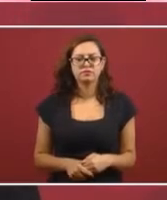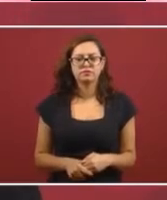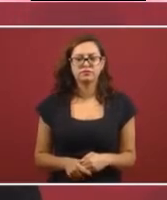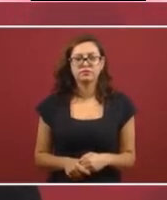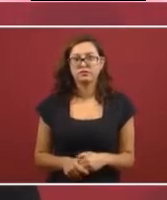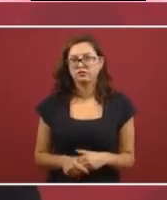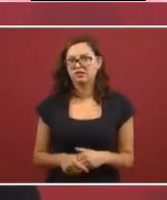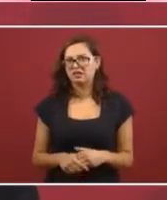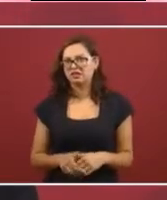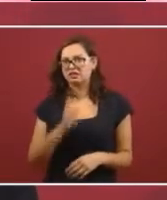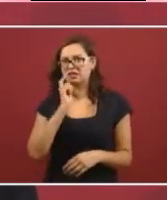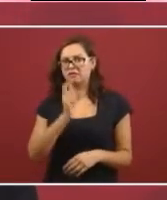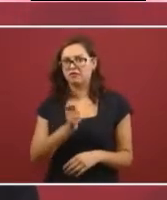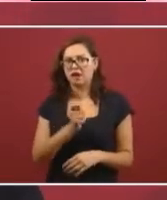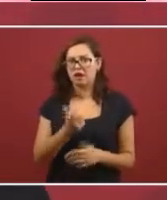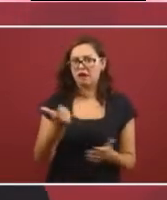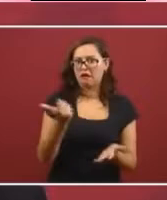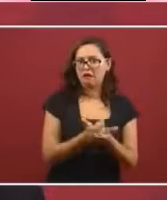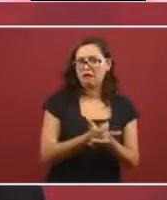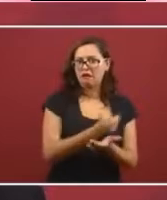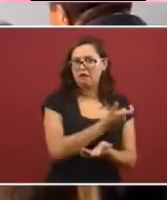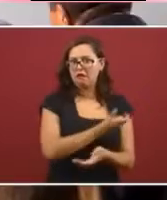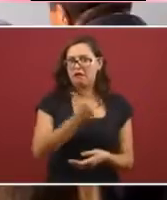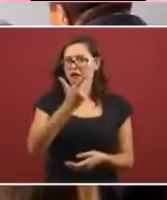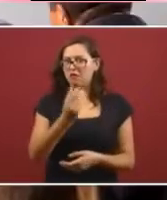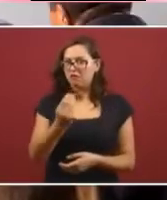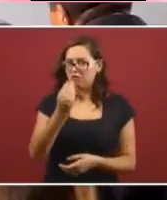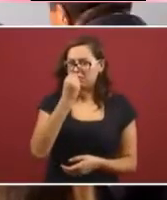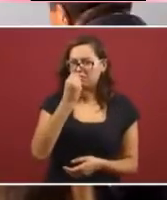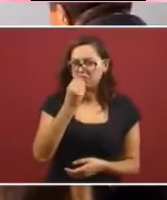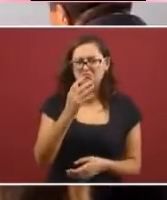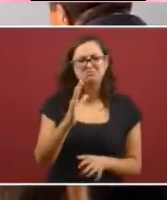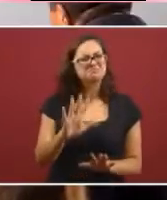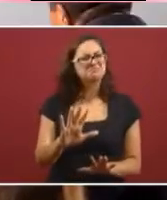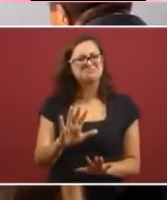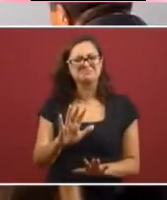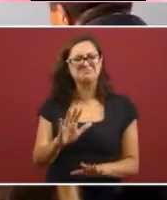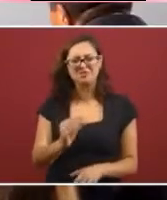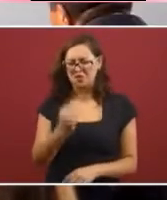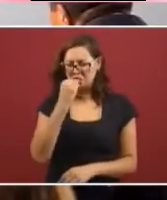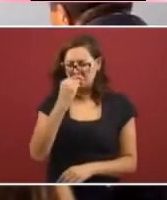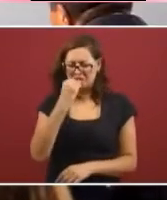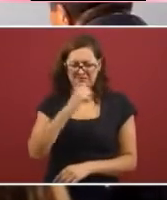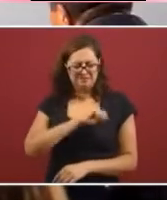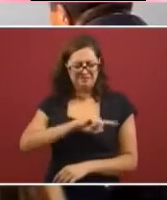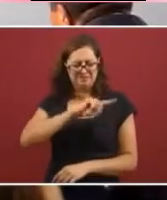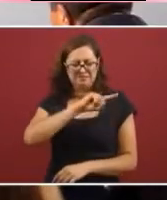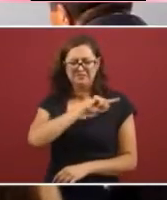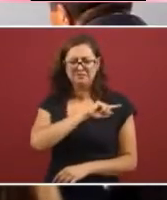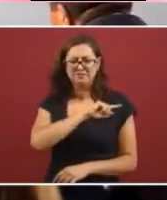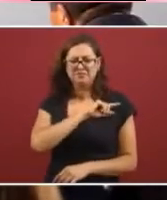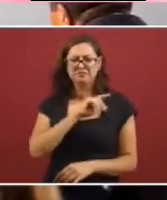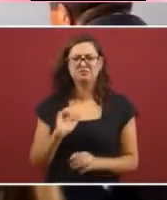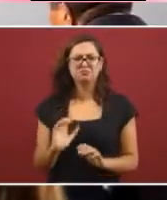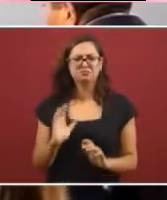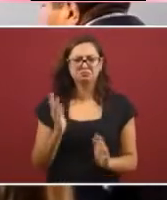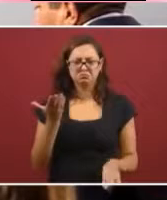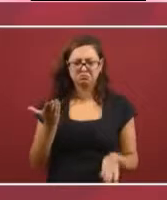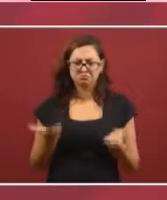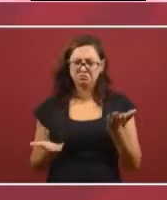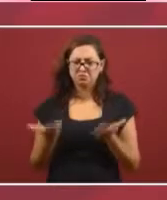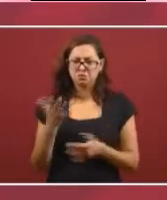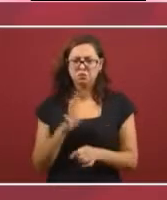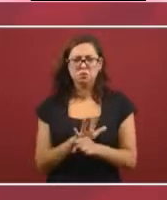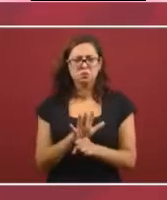cara. That doesn't mean expensive food. Comer bien. It just means eating right. Equilibrar. To